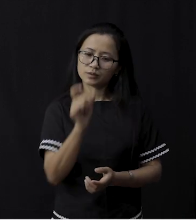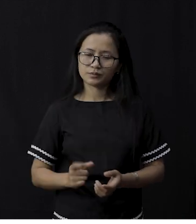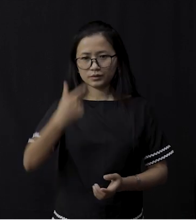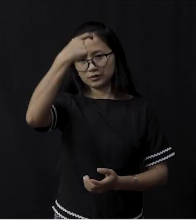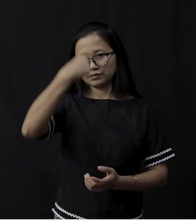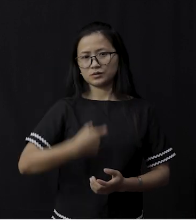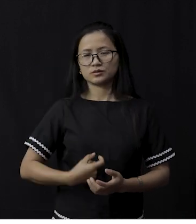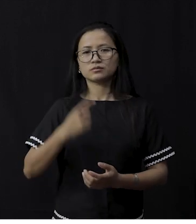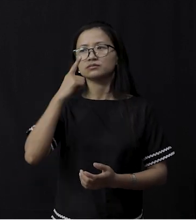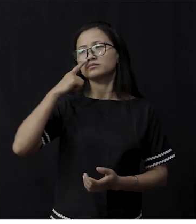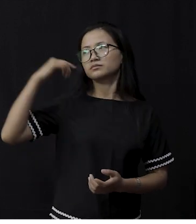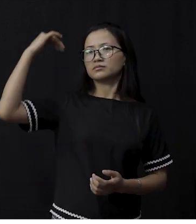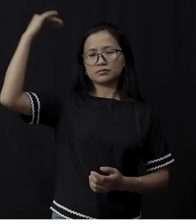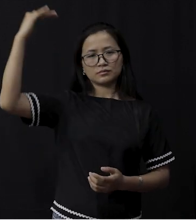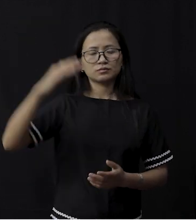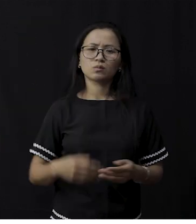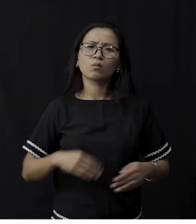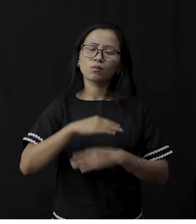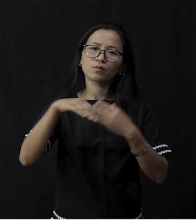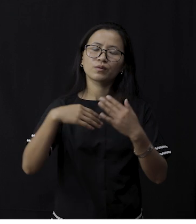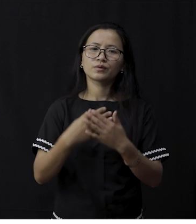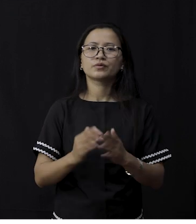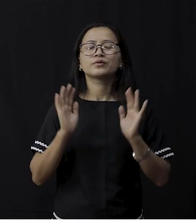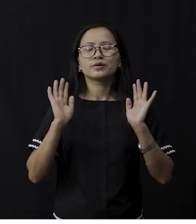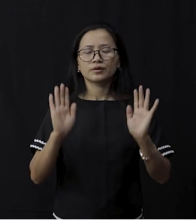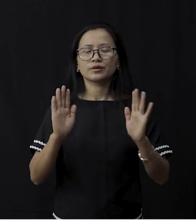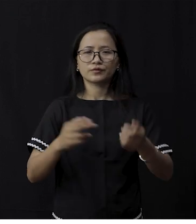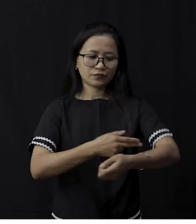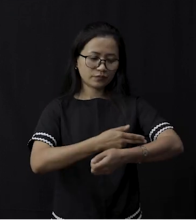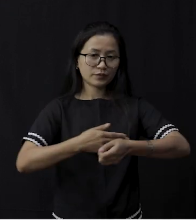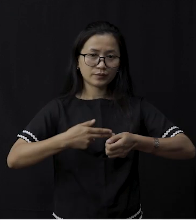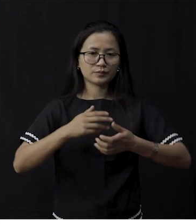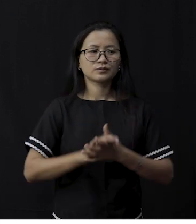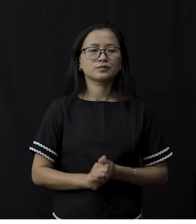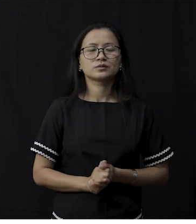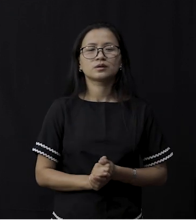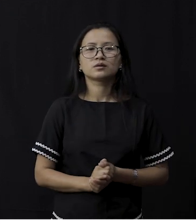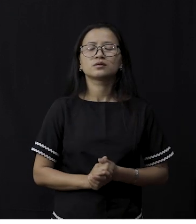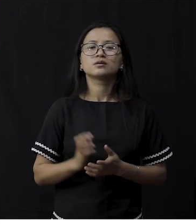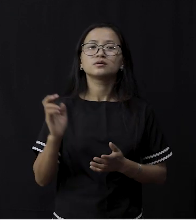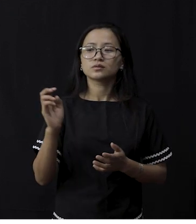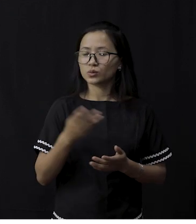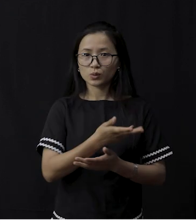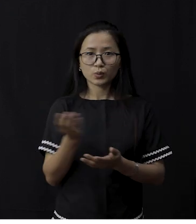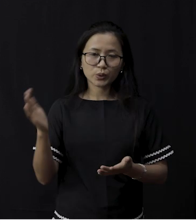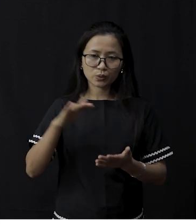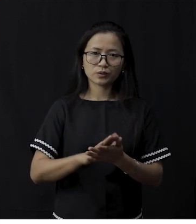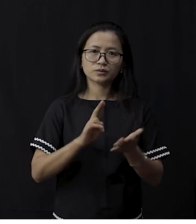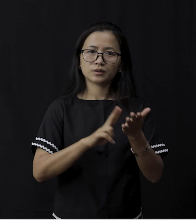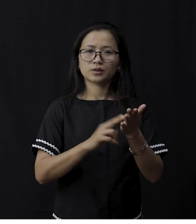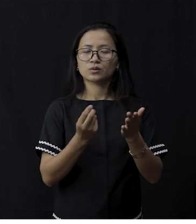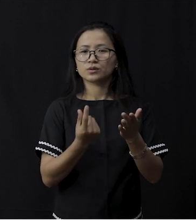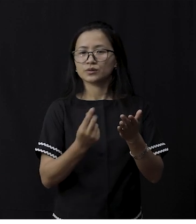like my friend Amella. All of them who have names is known as nouns.